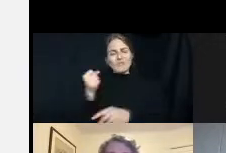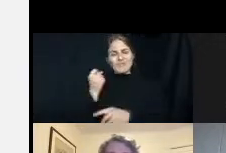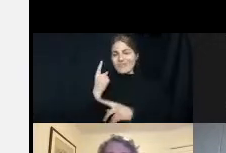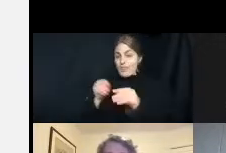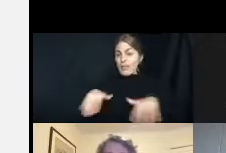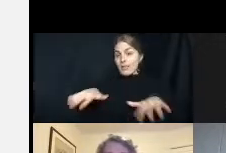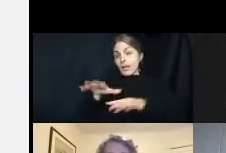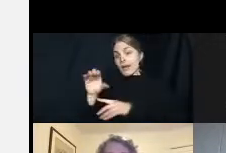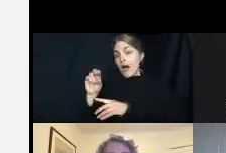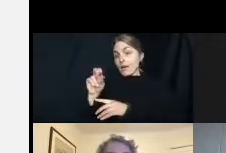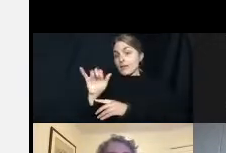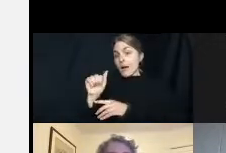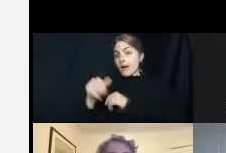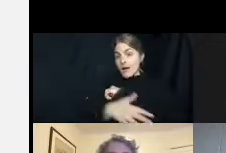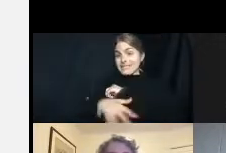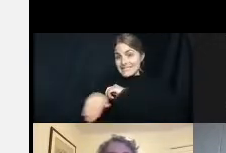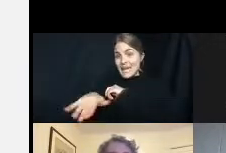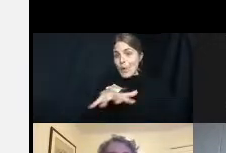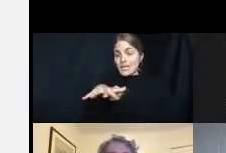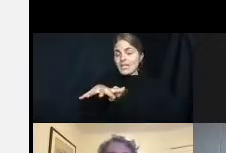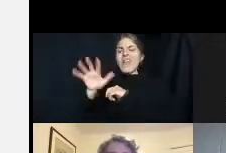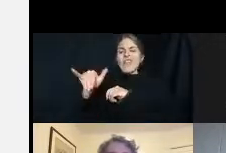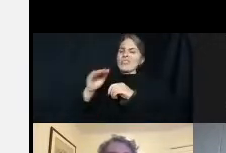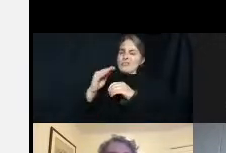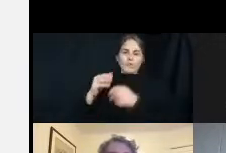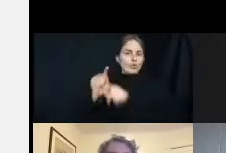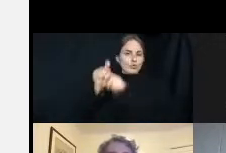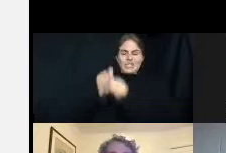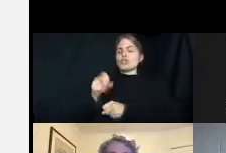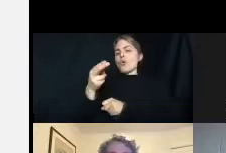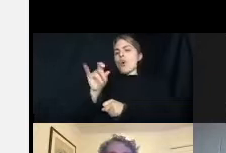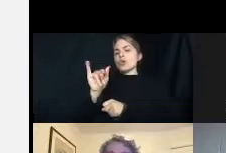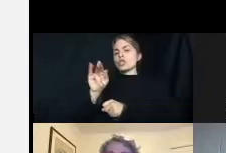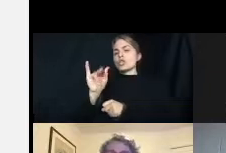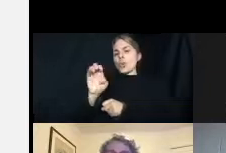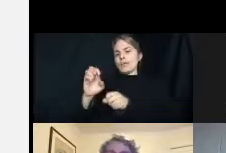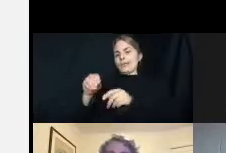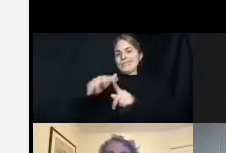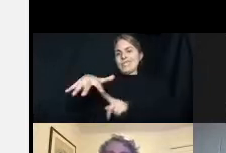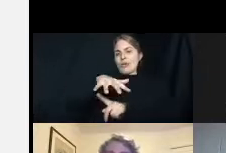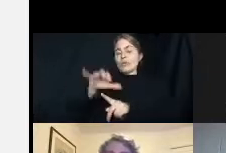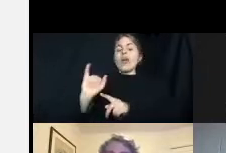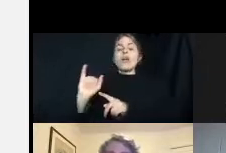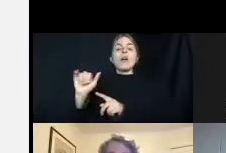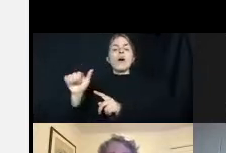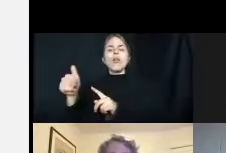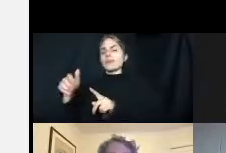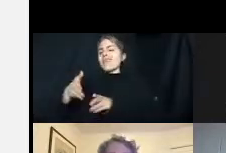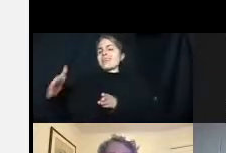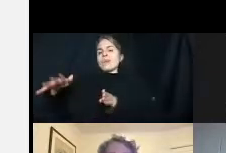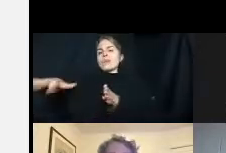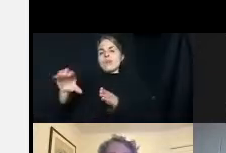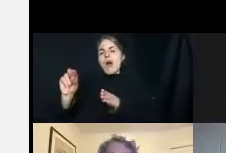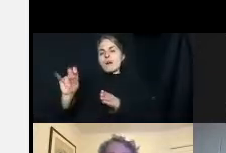as Onondaga County sits on traditional Haudenosaunee territory. And I also want to honor our neighbors, the Onondaga Nation, who have stewarded